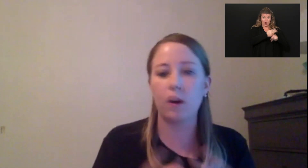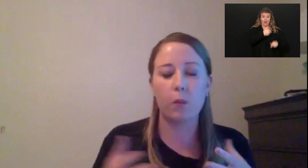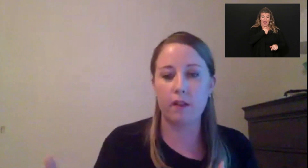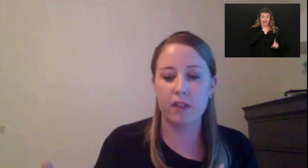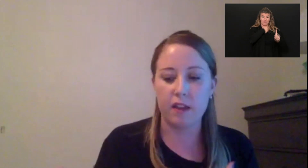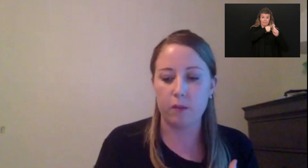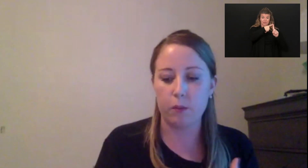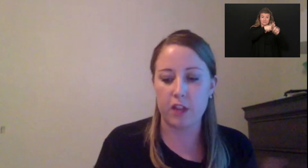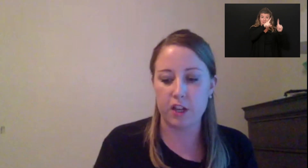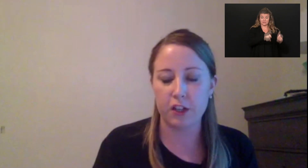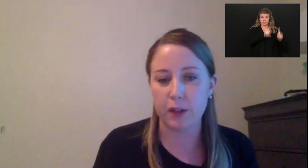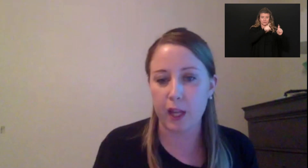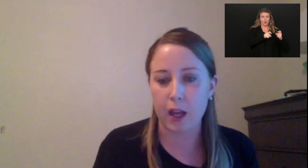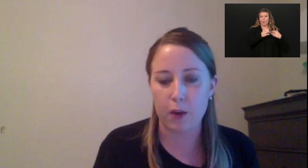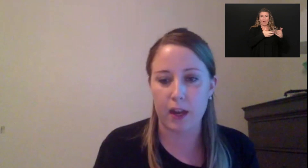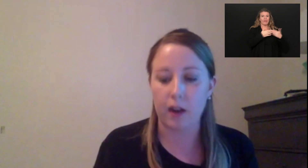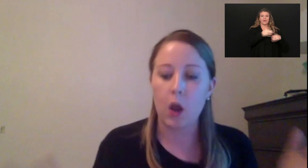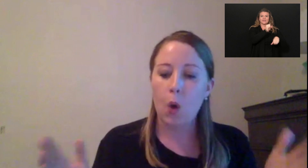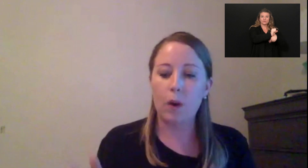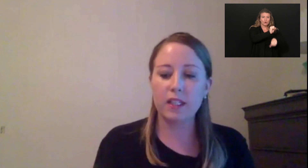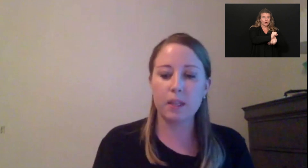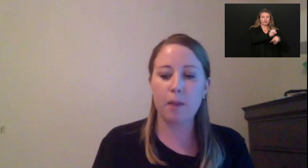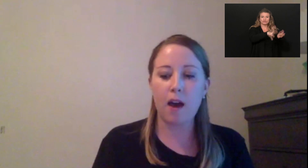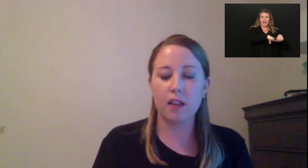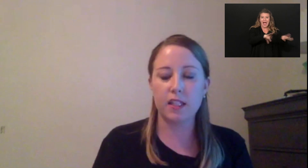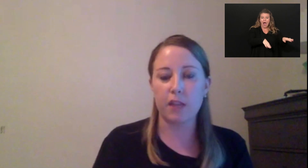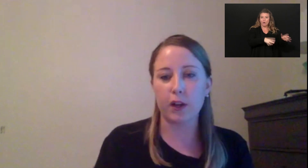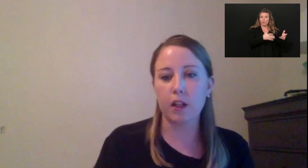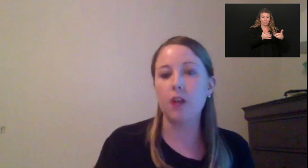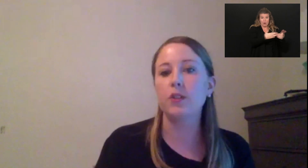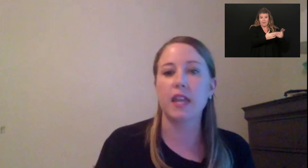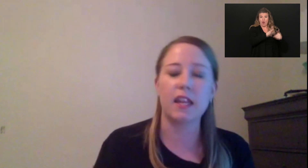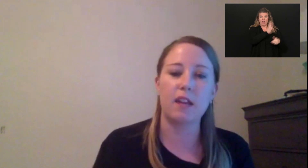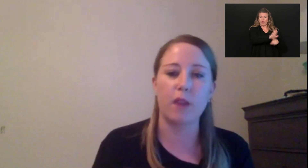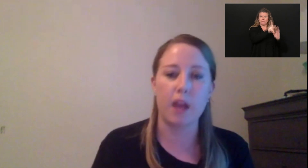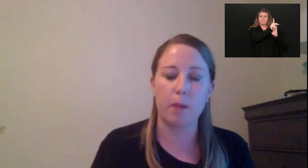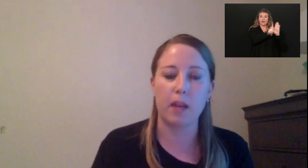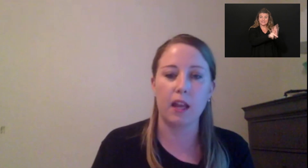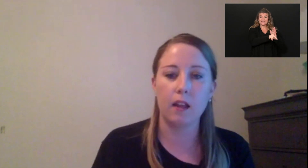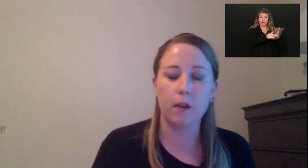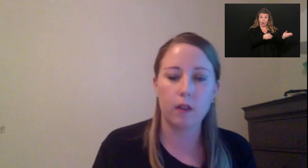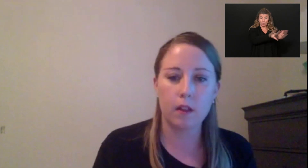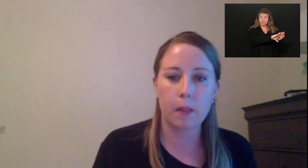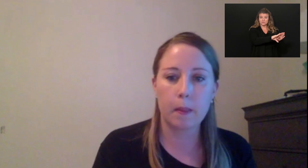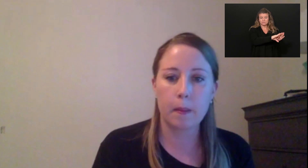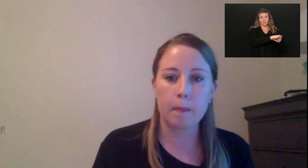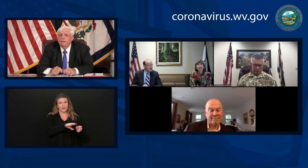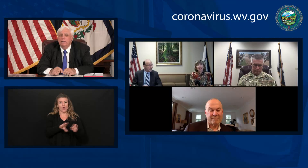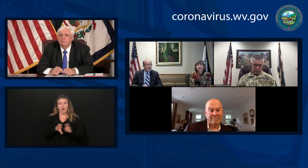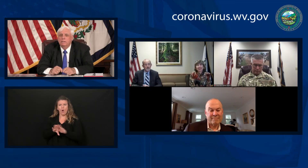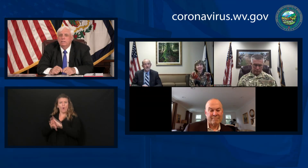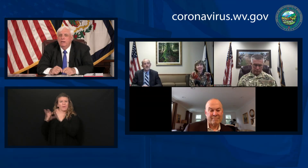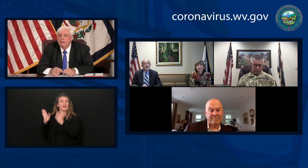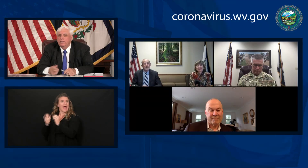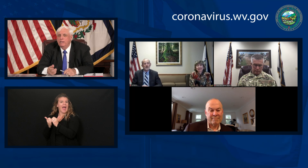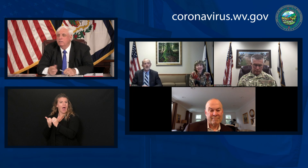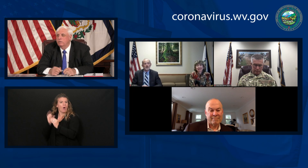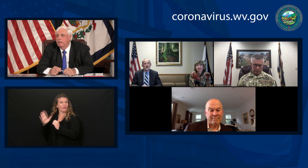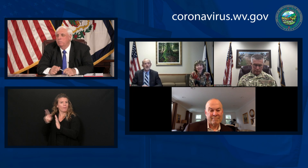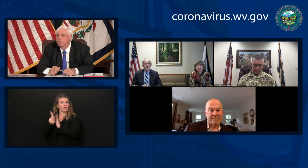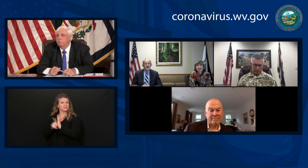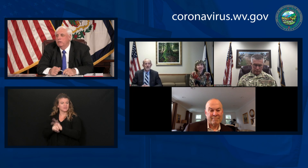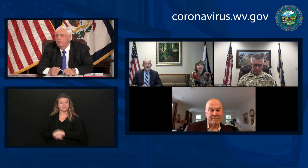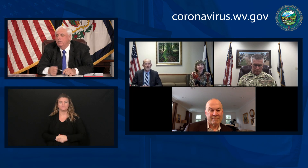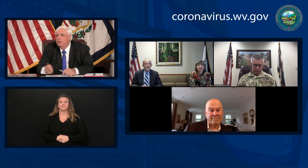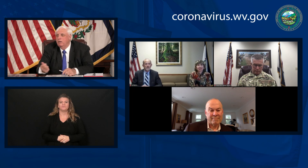or one of the children that go there, what's the policy for closing and then reopening? Okay, I can answer